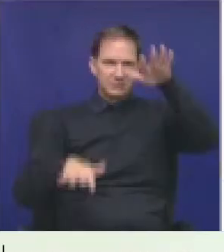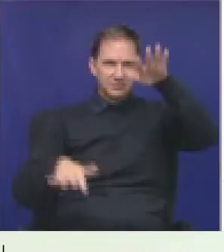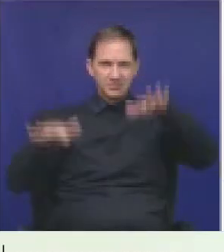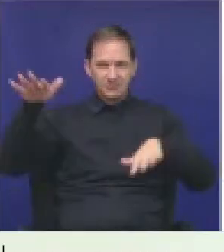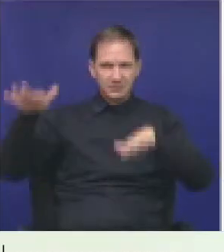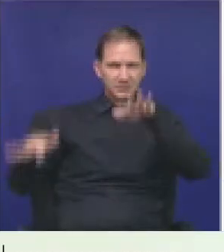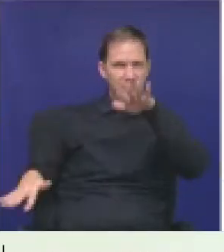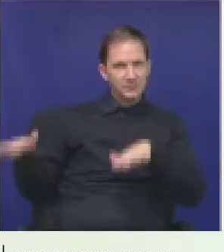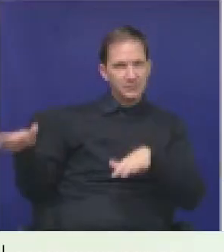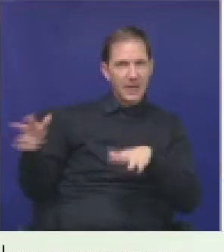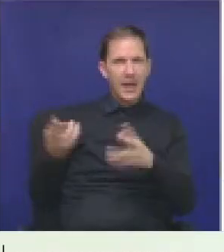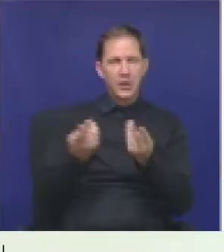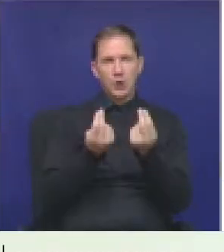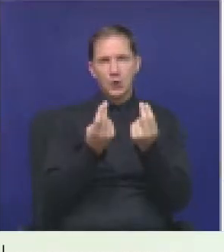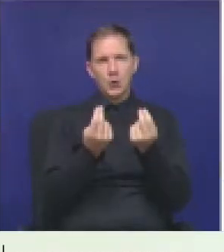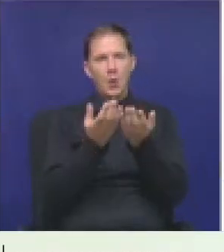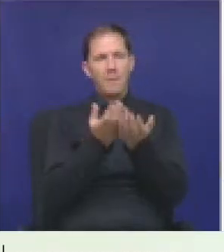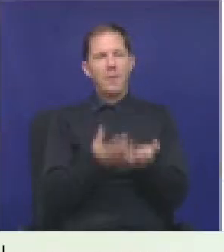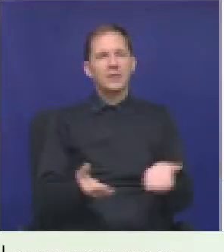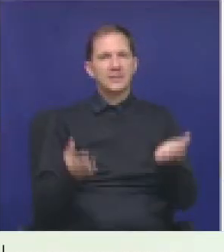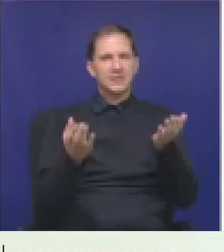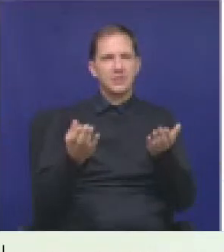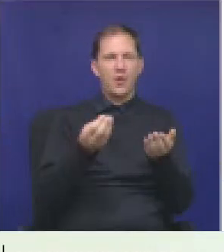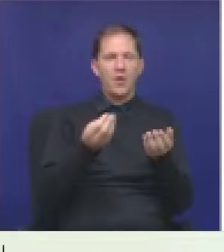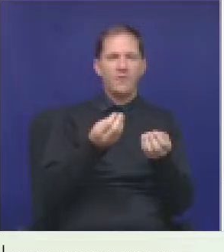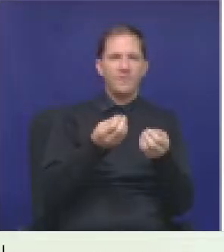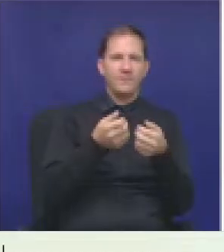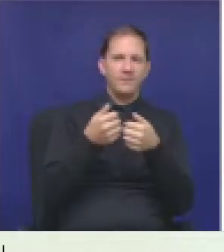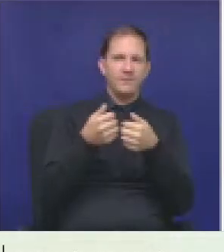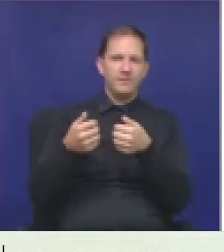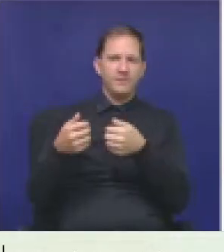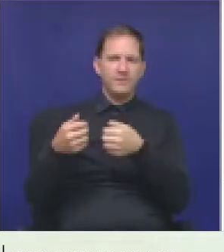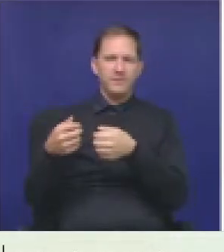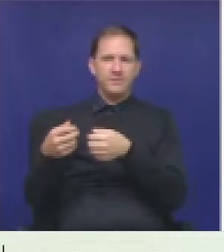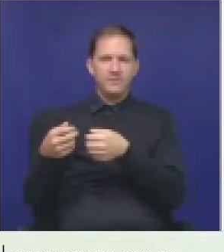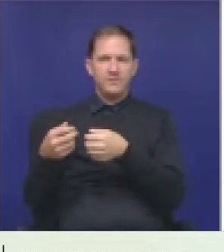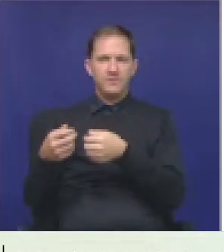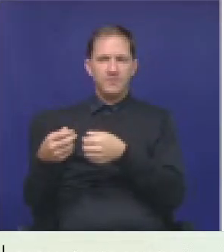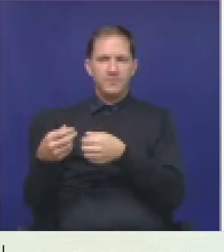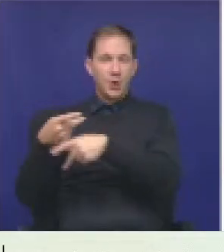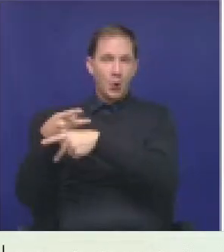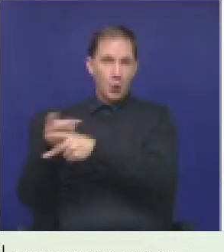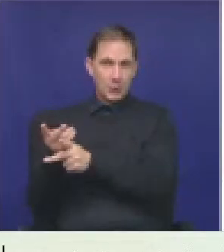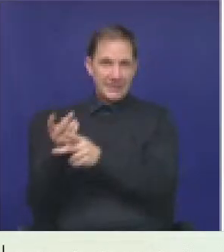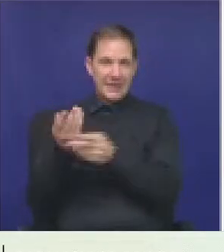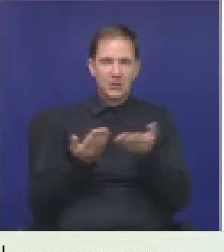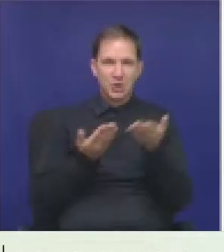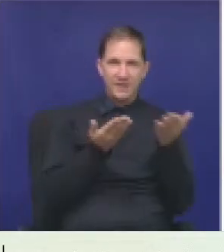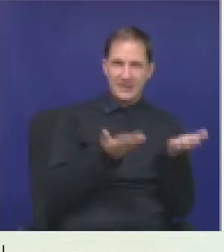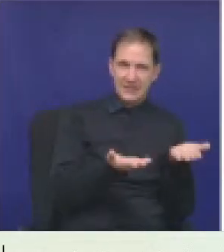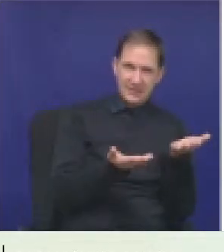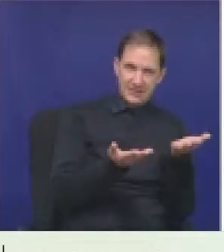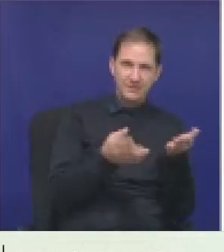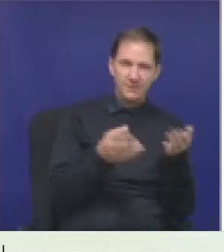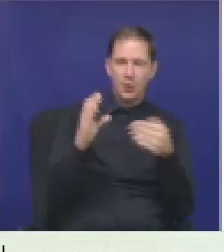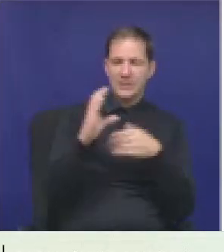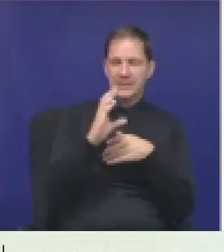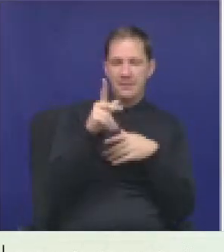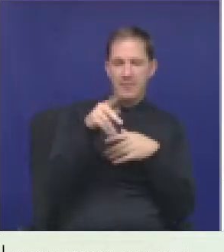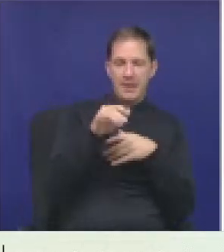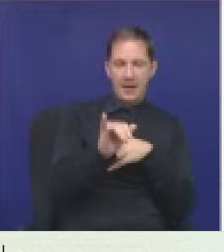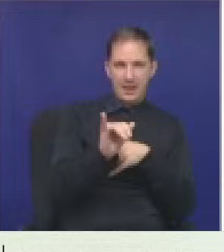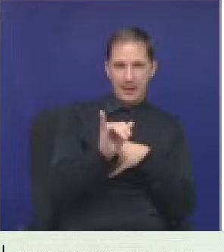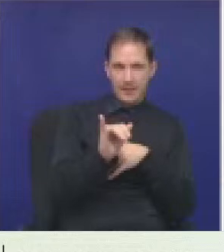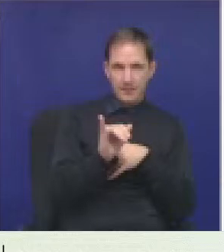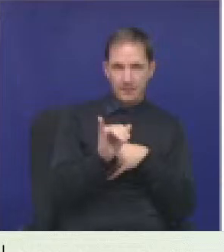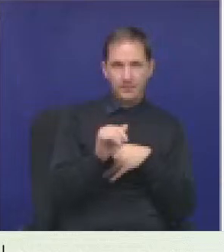for the Consumer Price Index. Additionally, Stats SA has released the newly revised basket of goods and services for the CPI to the nation. As